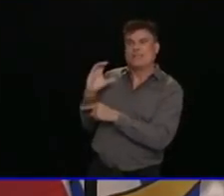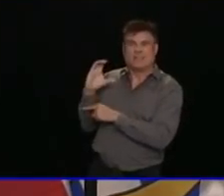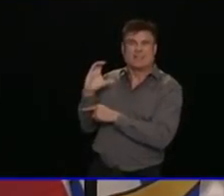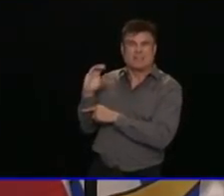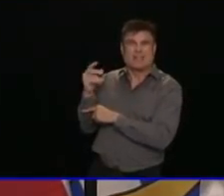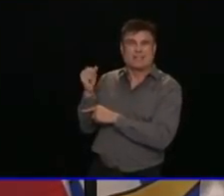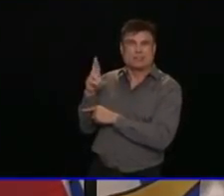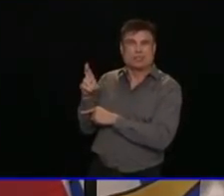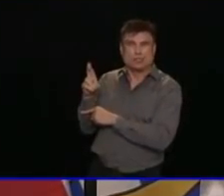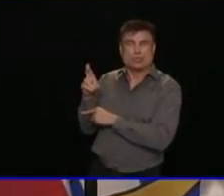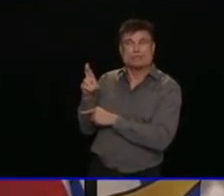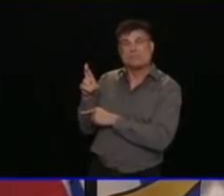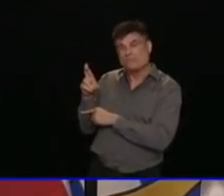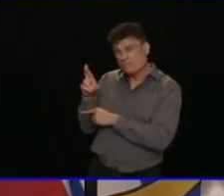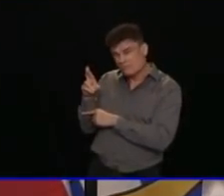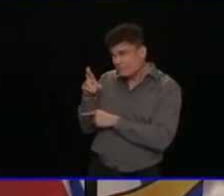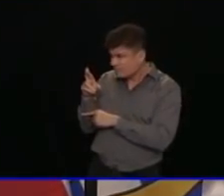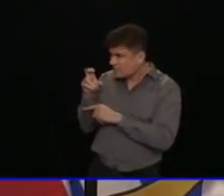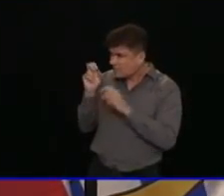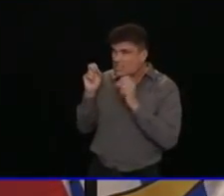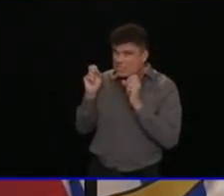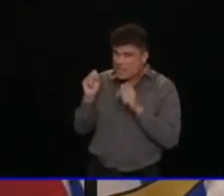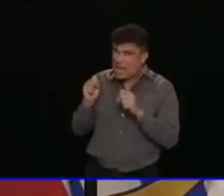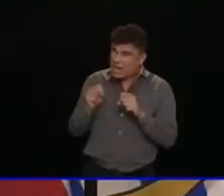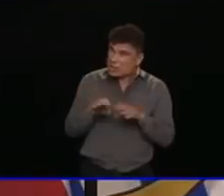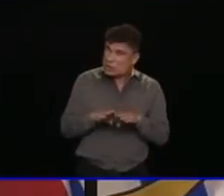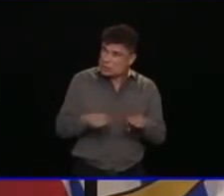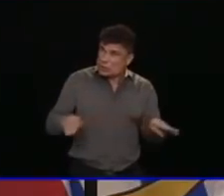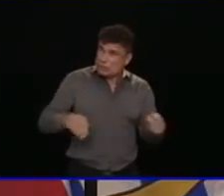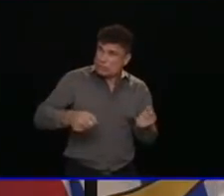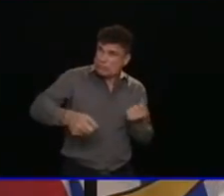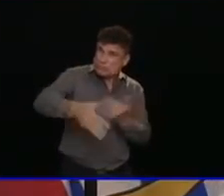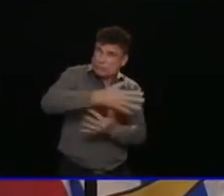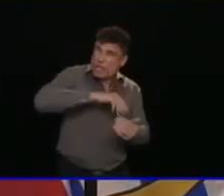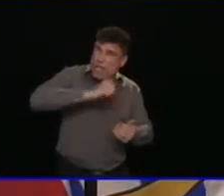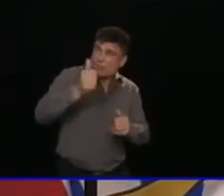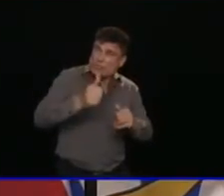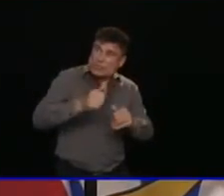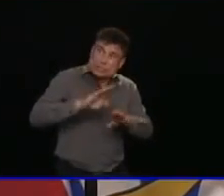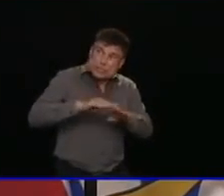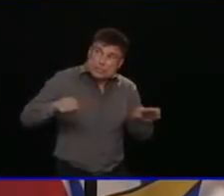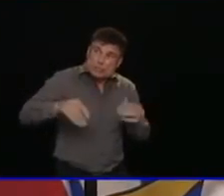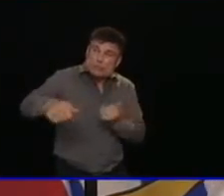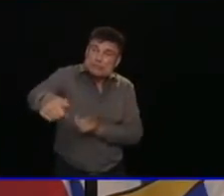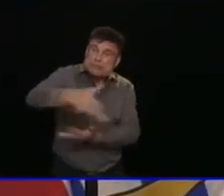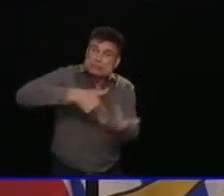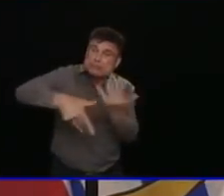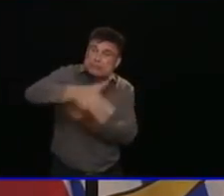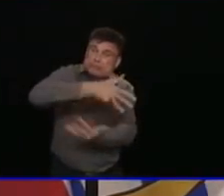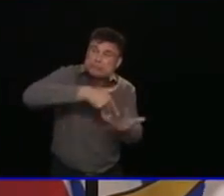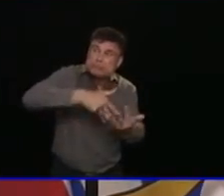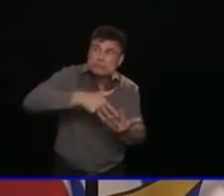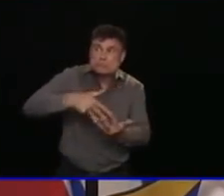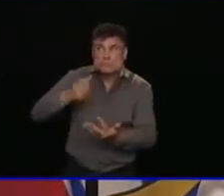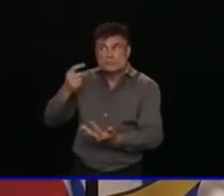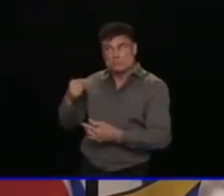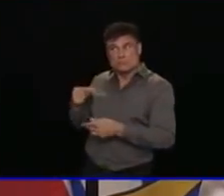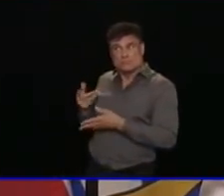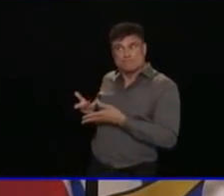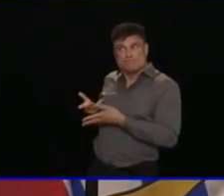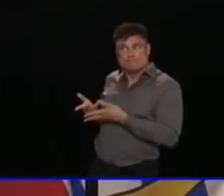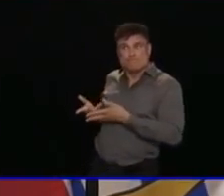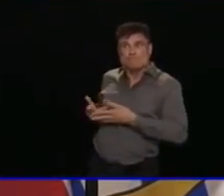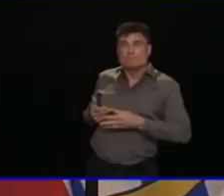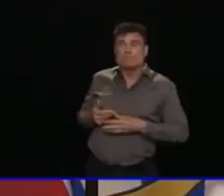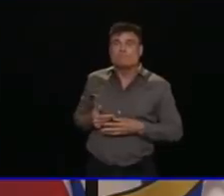in schools and obviously they've been near each other? Yeah, you know, this is a very challenging thing, and I was hoping to present some data today,